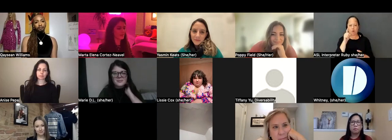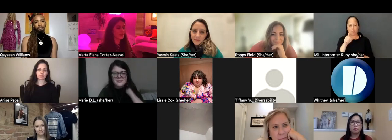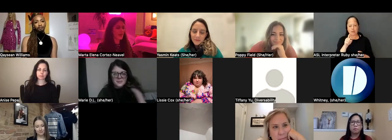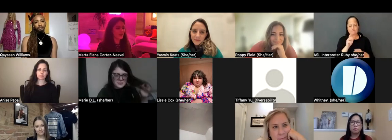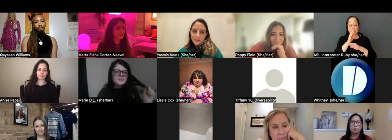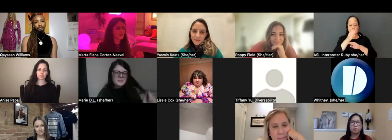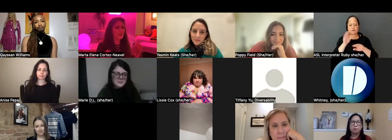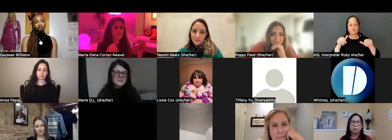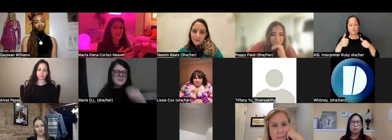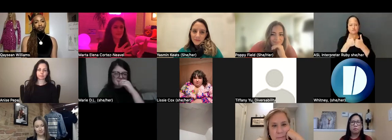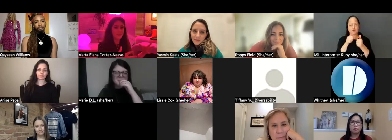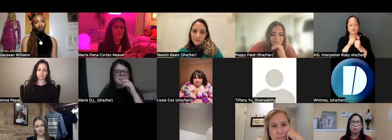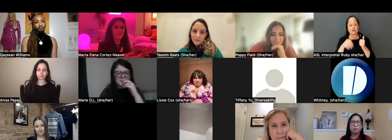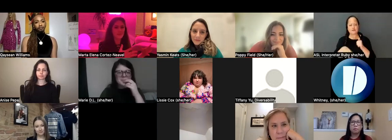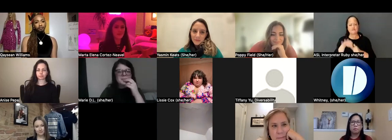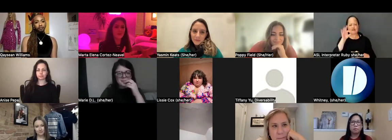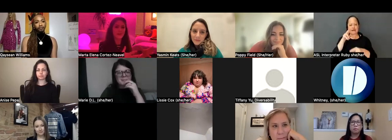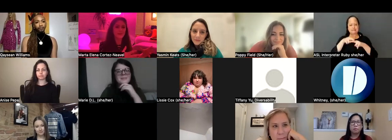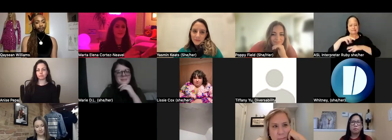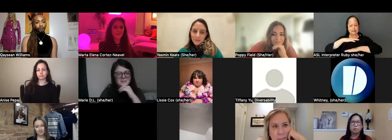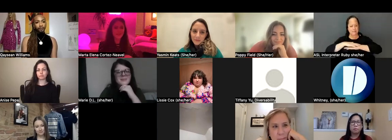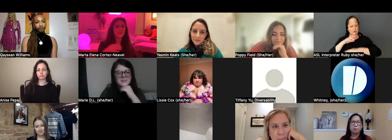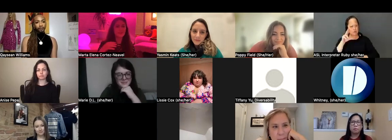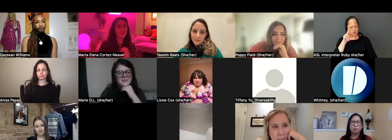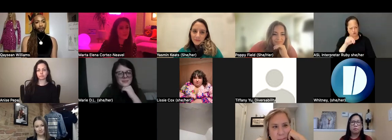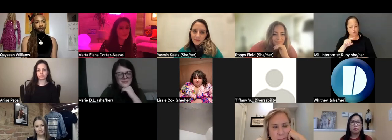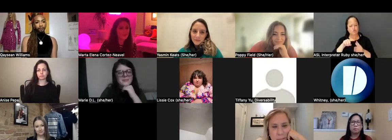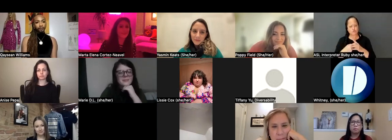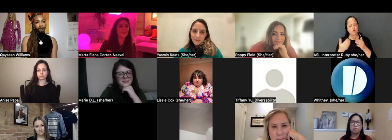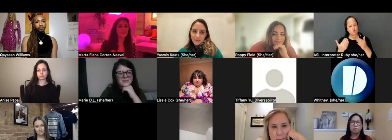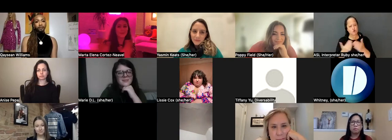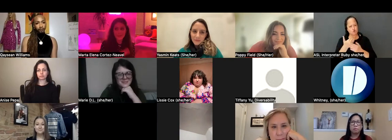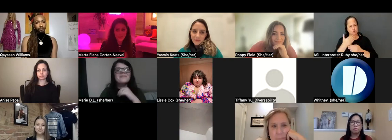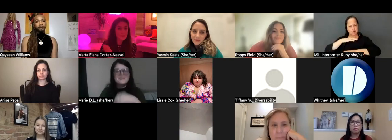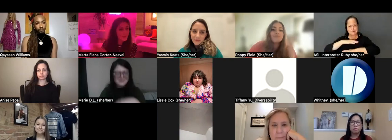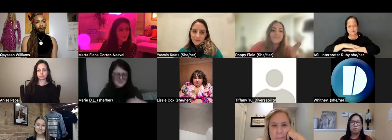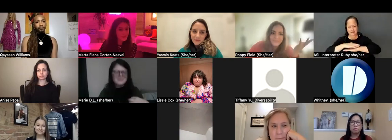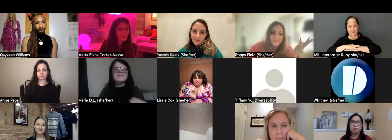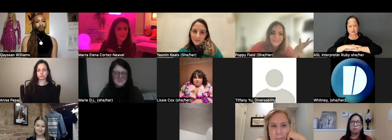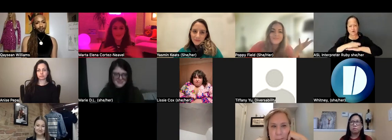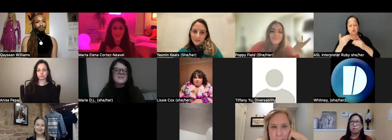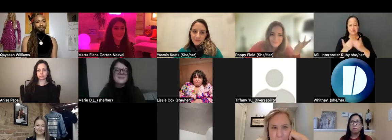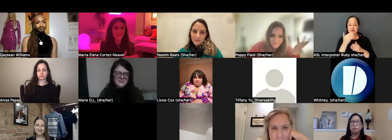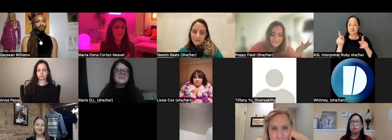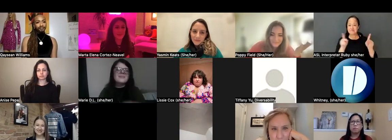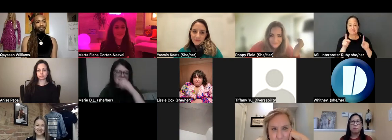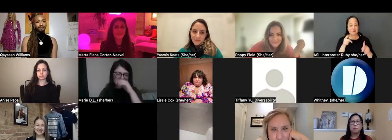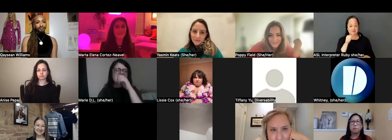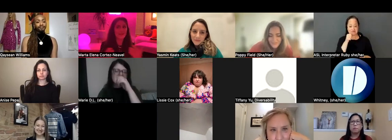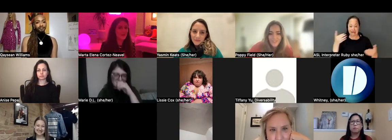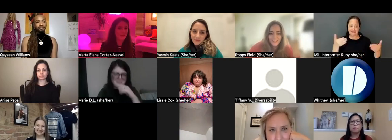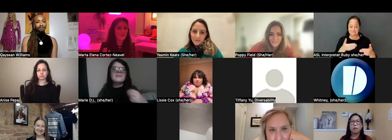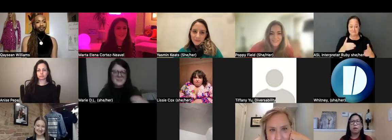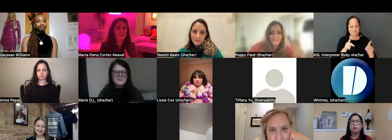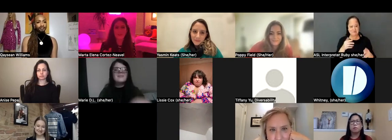of like, how do we find a seat at the table? It's like, no, like, let's start a new table. Like, let's start a new party. We weren't invited to the party. Like, let's